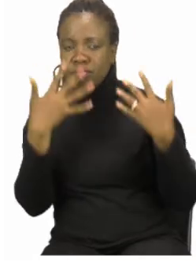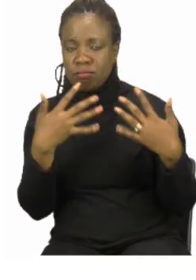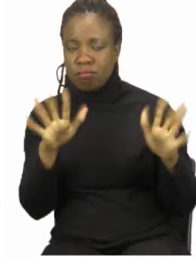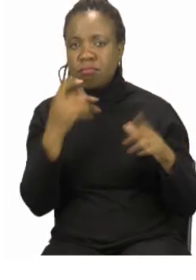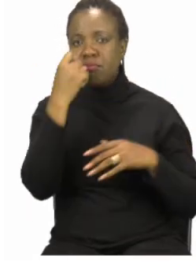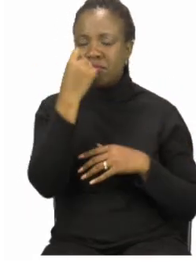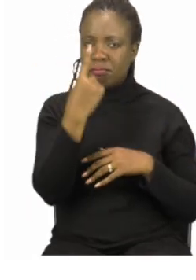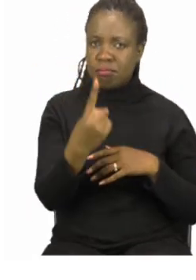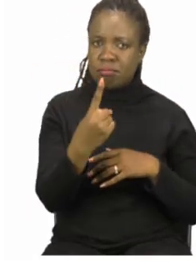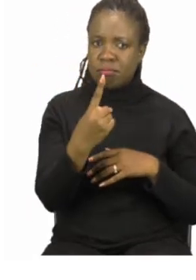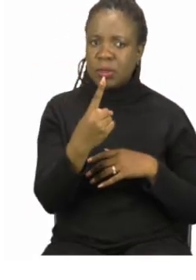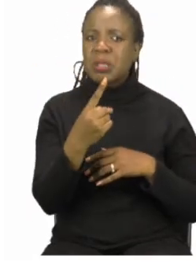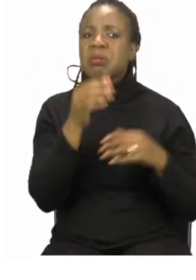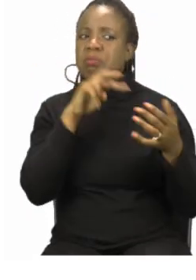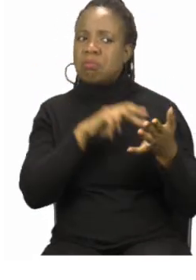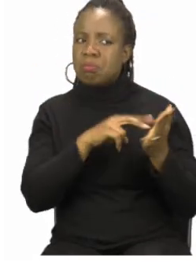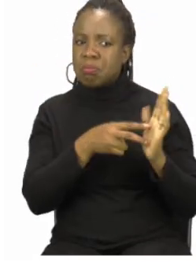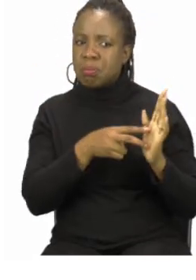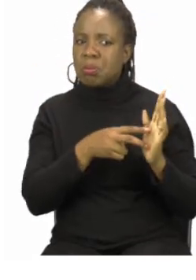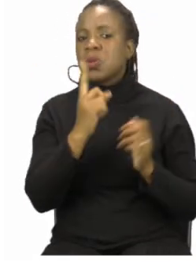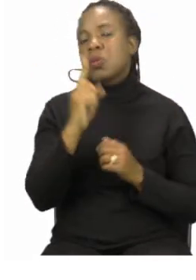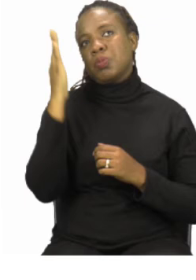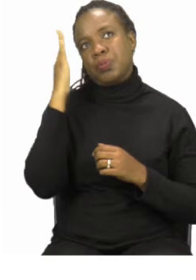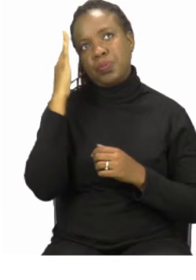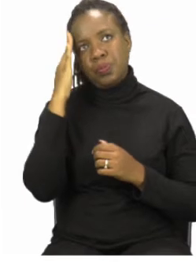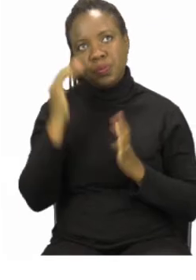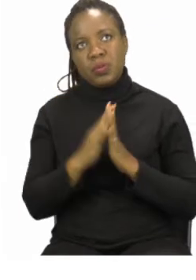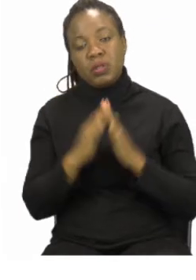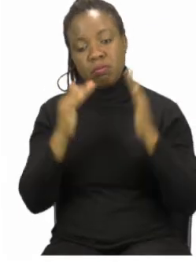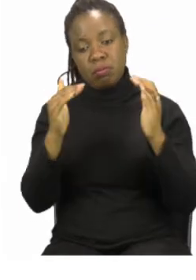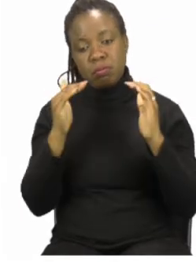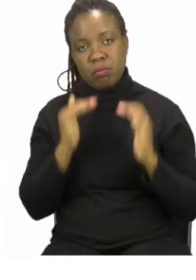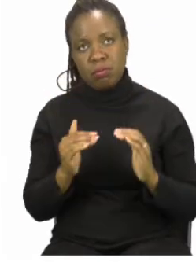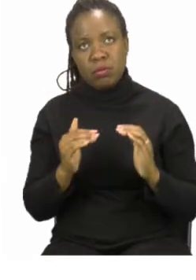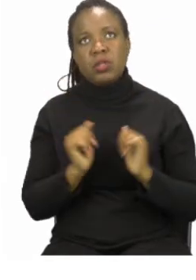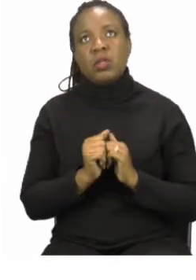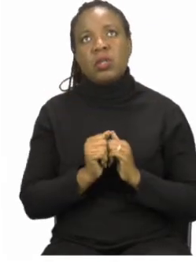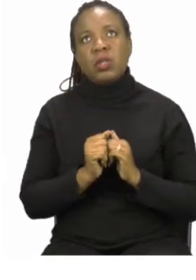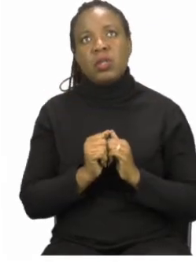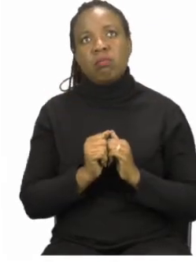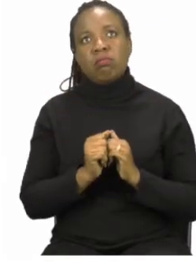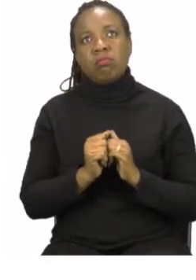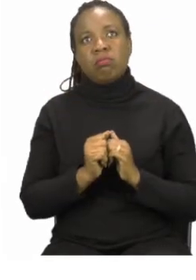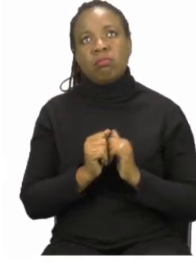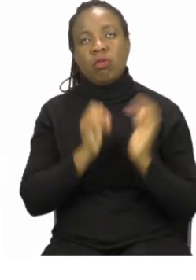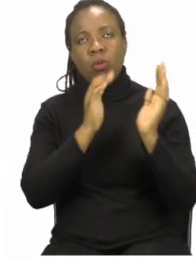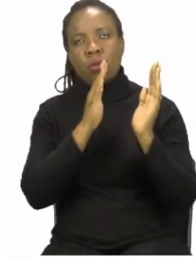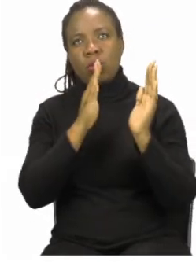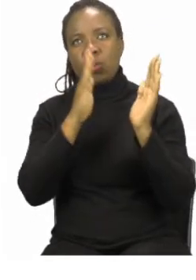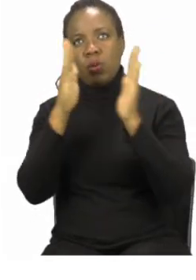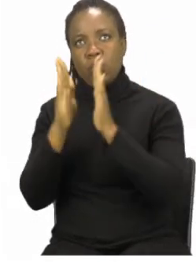means. Now our job is very simple. We're going to start by writing them again. Remember, grade 3s, when